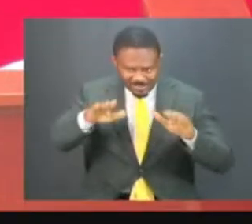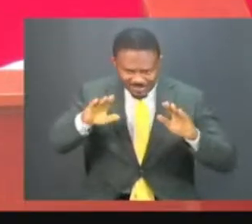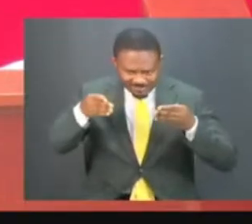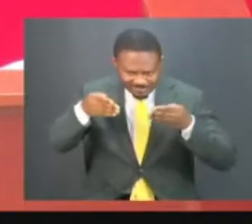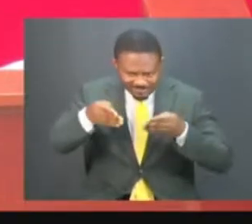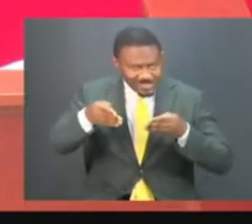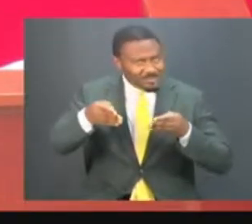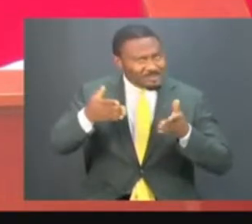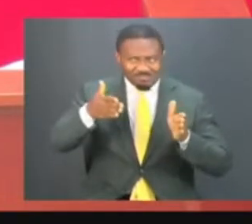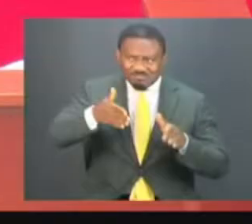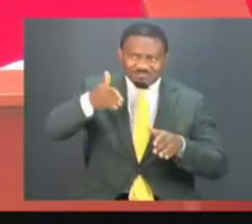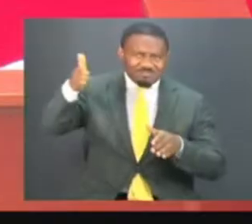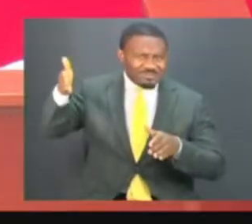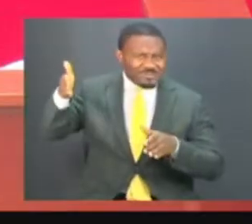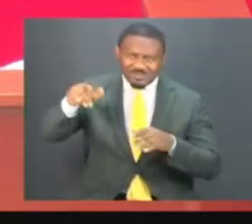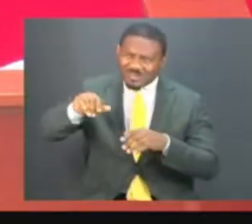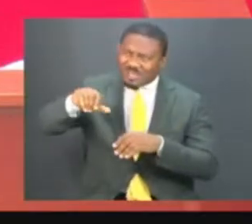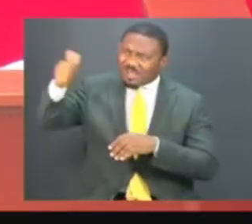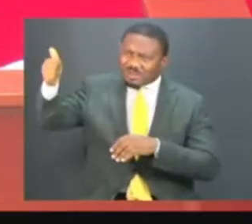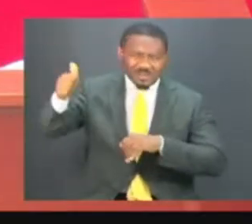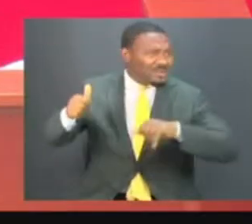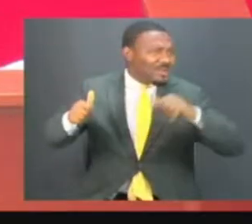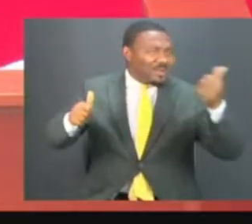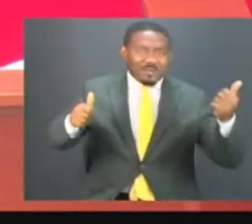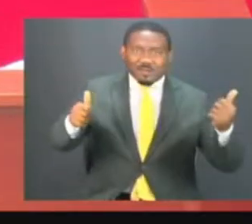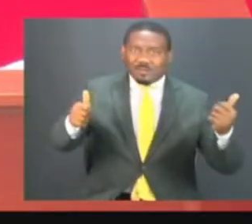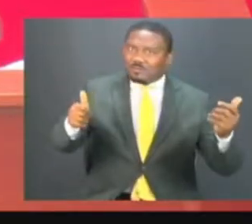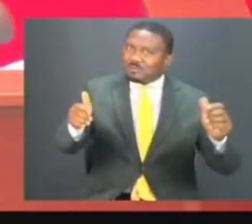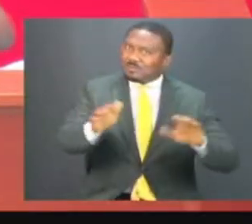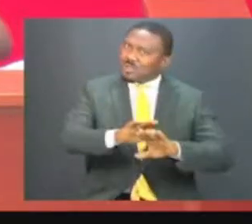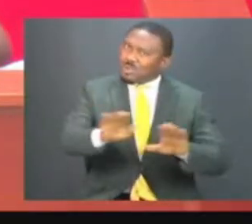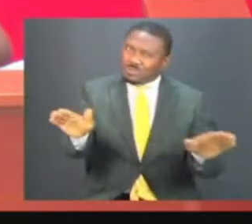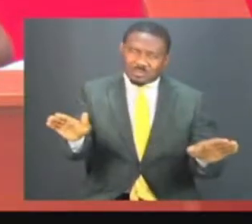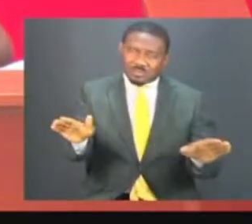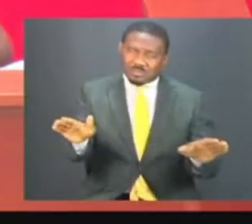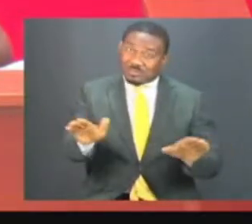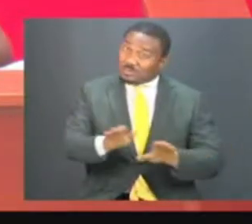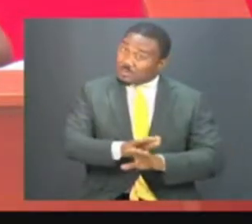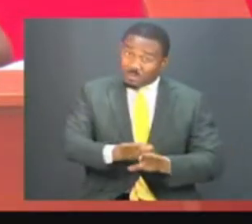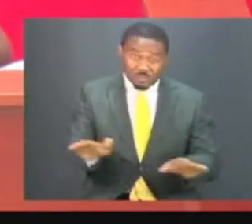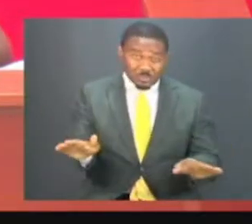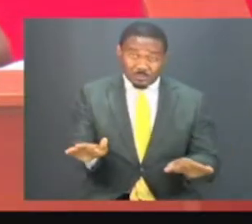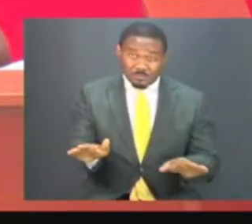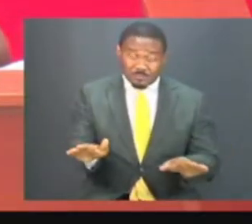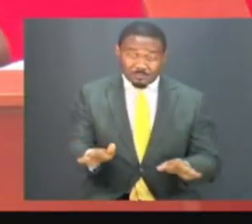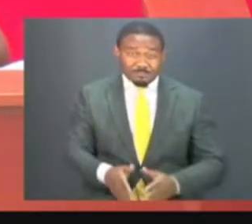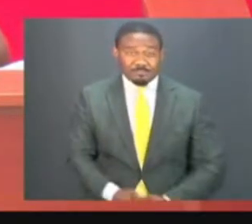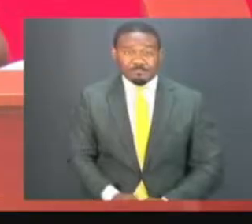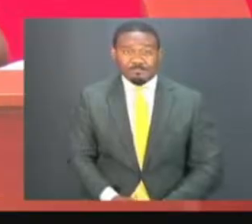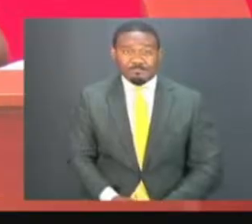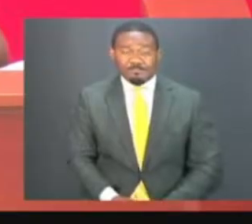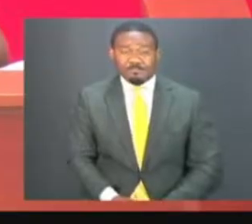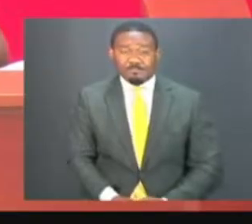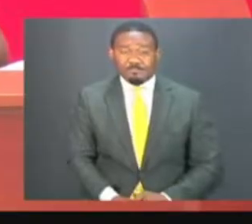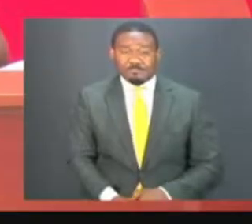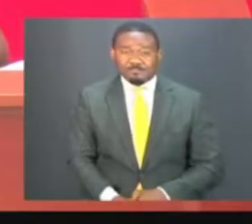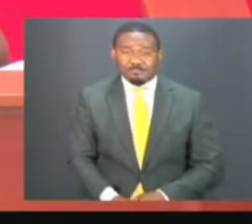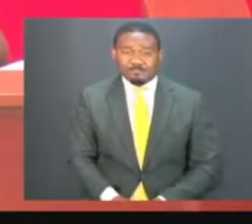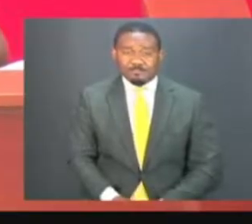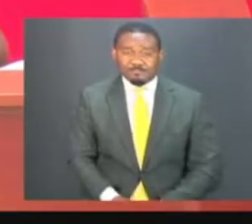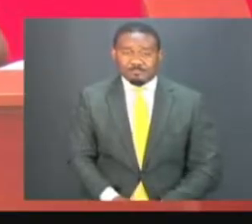speaking about tangential matters. Speaker, to respect, I have withdrawn that. So, yes. Speaker, can I honorable conclude? members, Can I